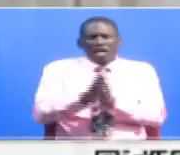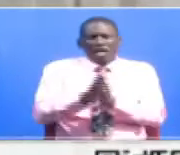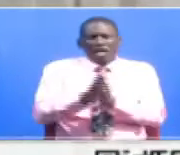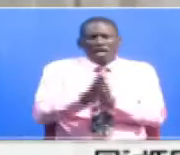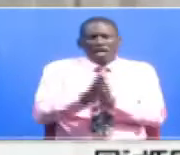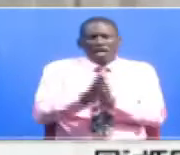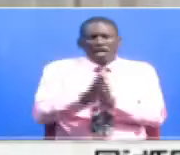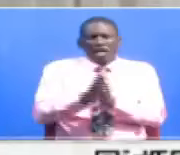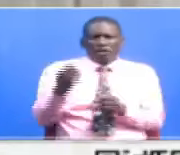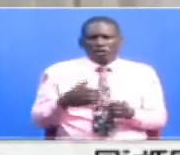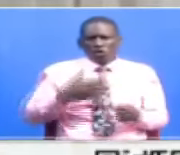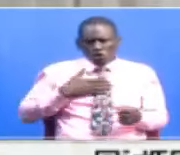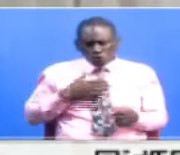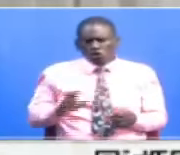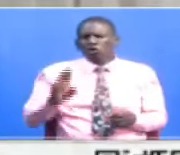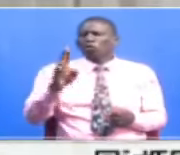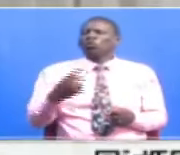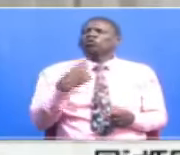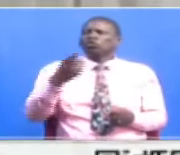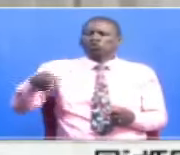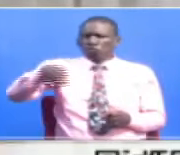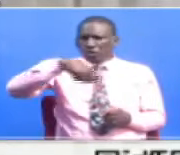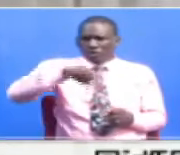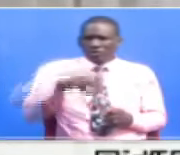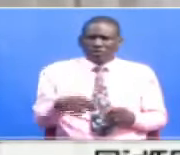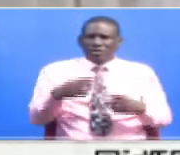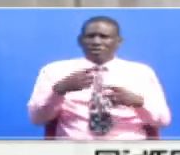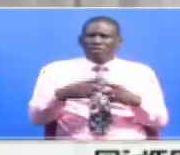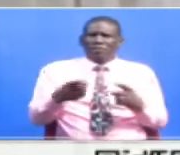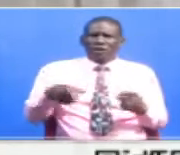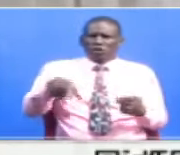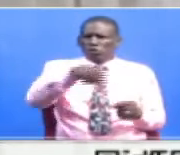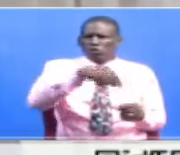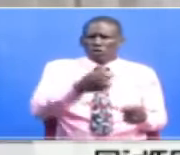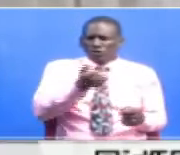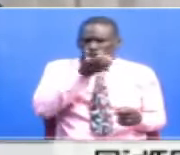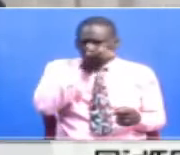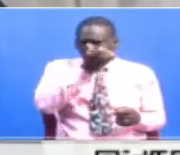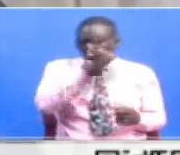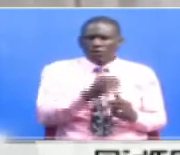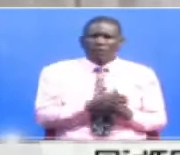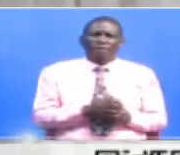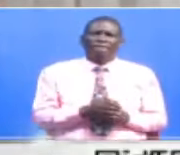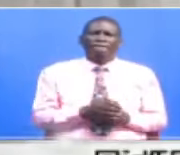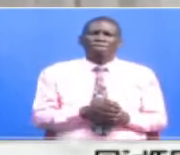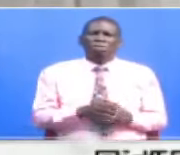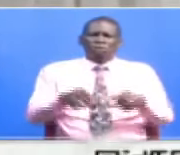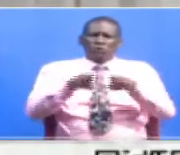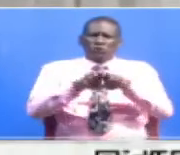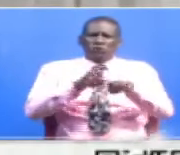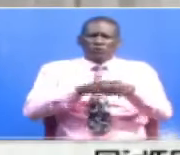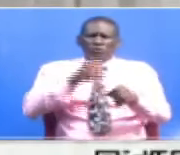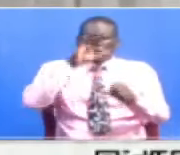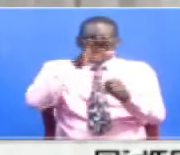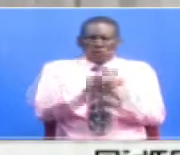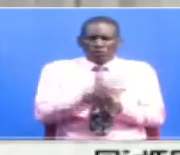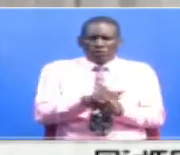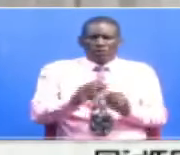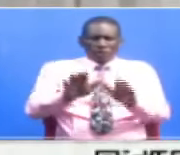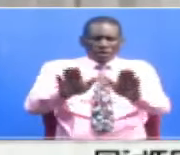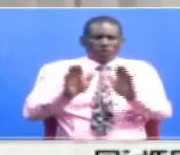politicking. Mheshimiwa Uhuru Kenyatta alituambia. Lakini tumerufuka. Lazima mmerufuka. And even when they promise they